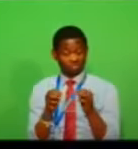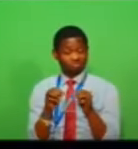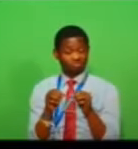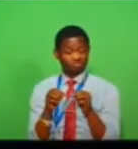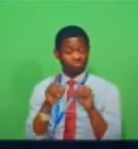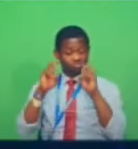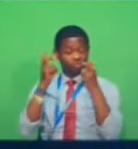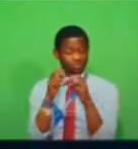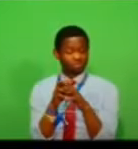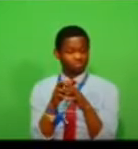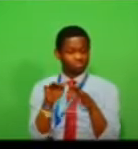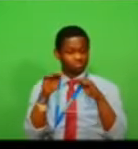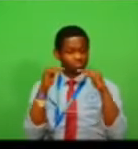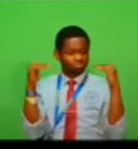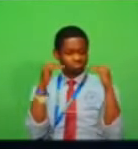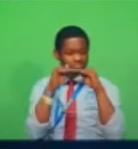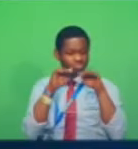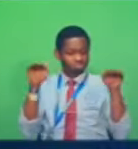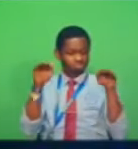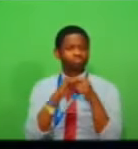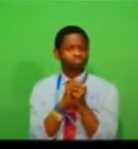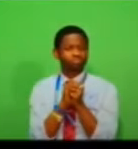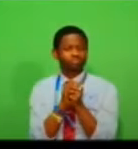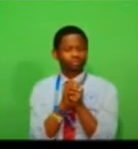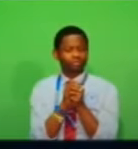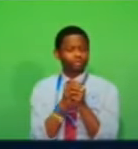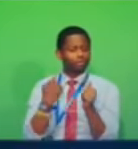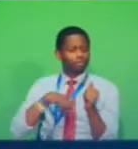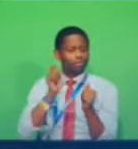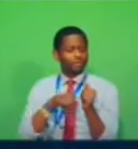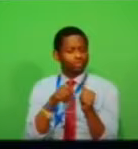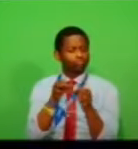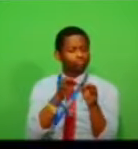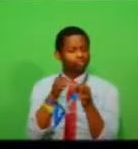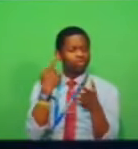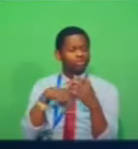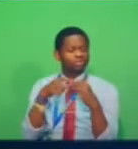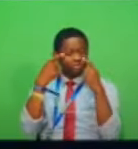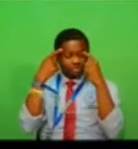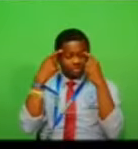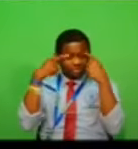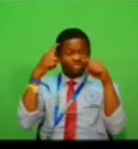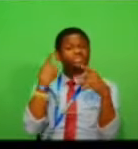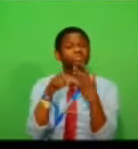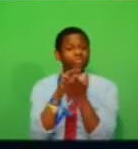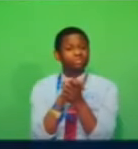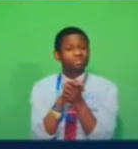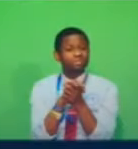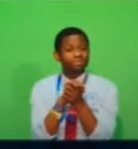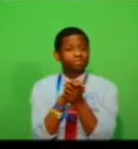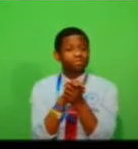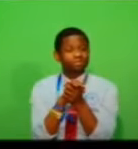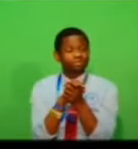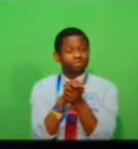to add, I think we also have to define what success is. You see, as a pastor, I can say I'm successful because my